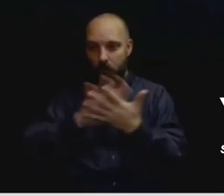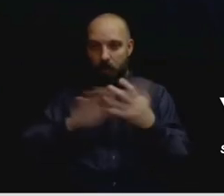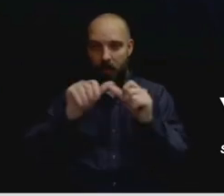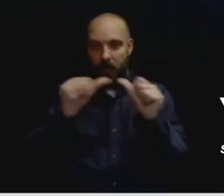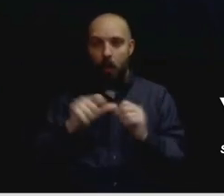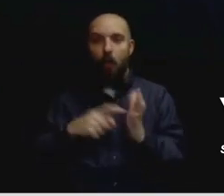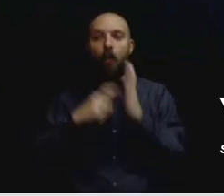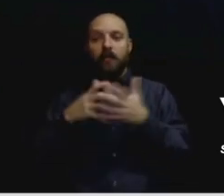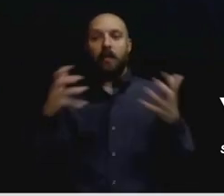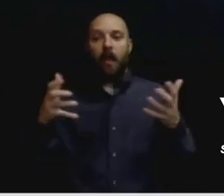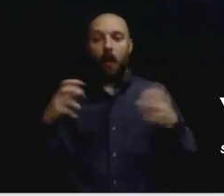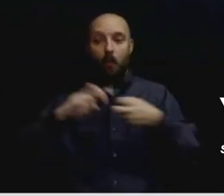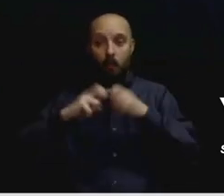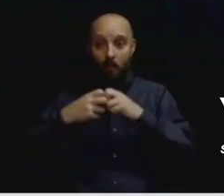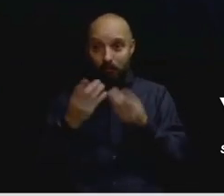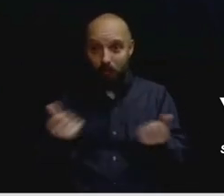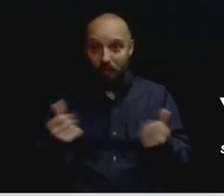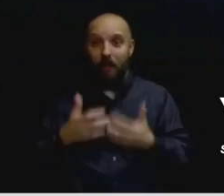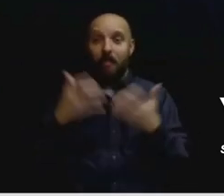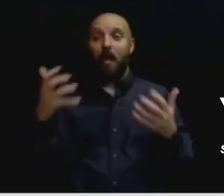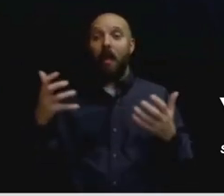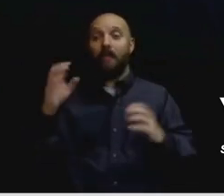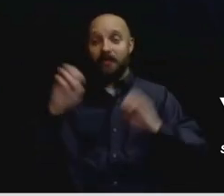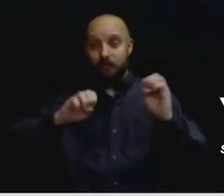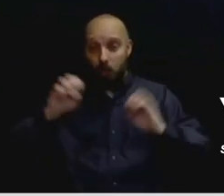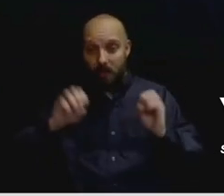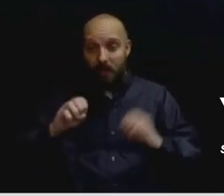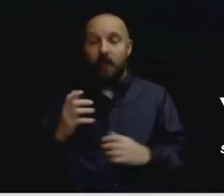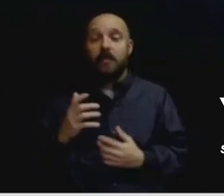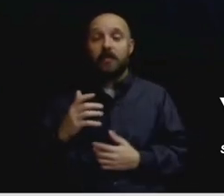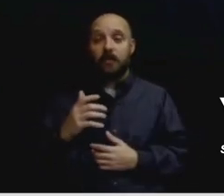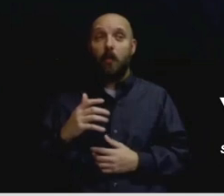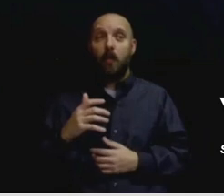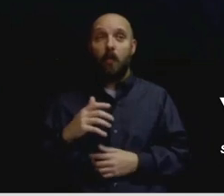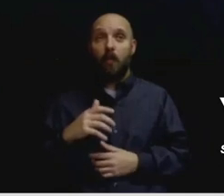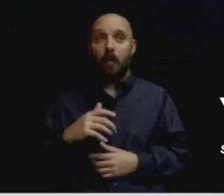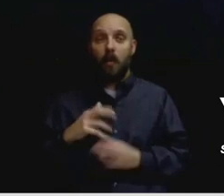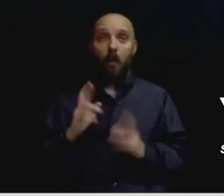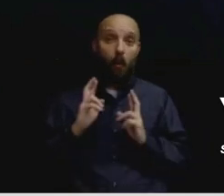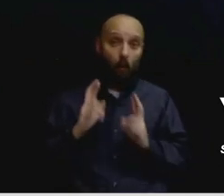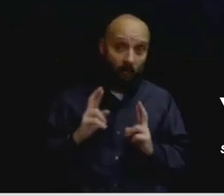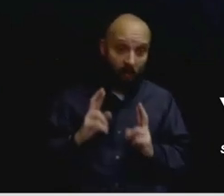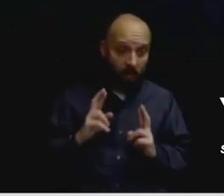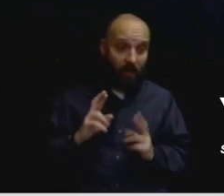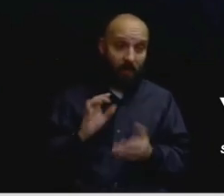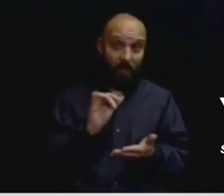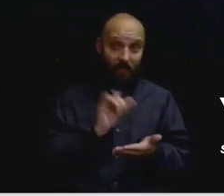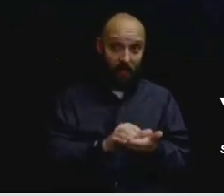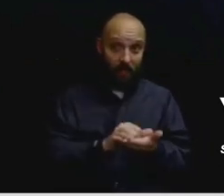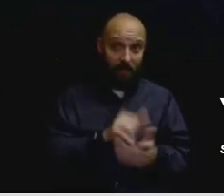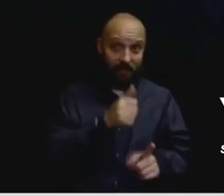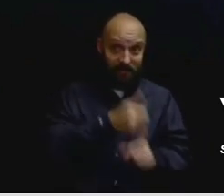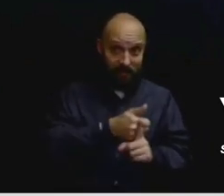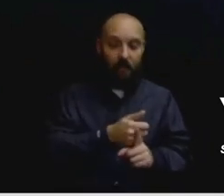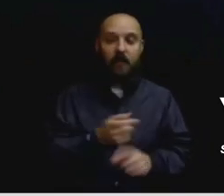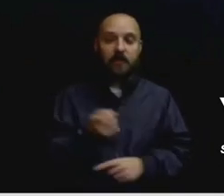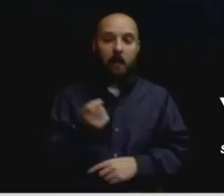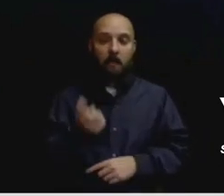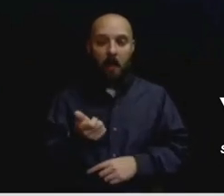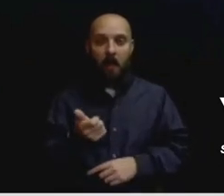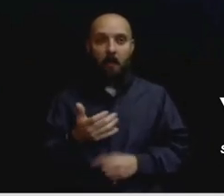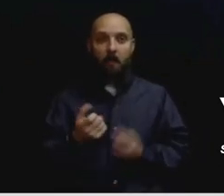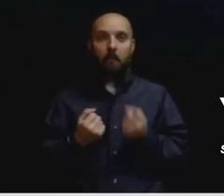of problem solving, a lot of experimenting. And so hopefully that in and of itself is a bit reassuring. This is